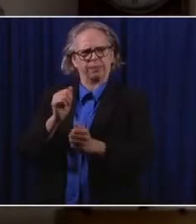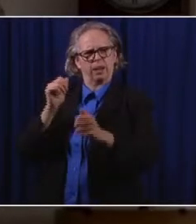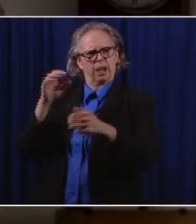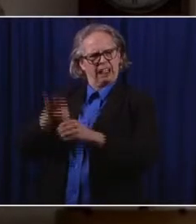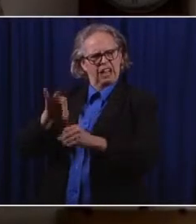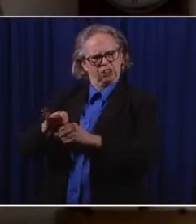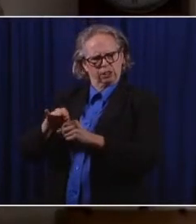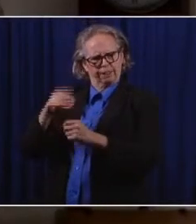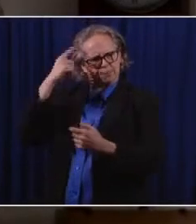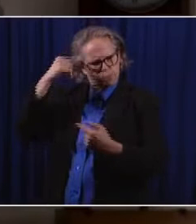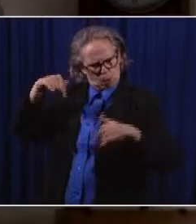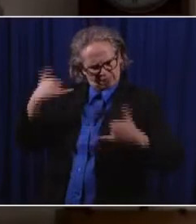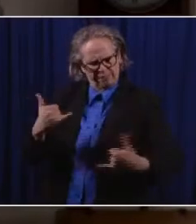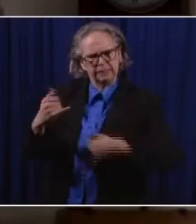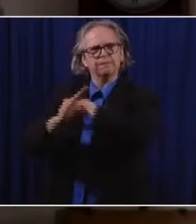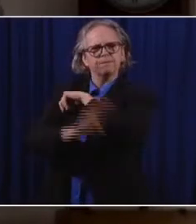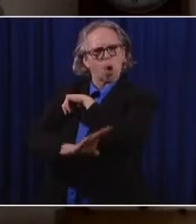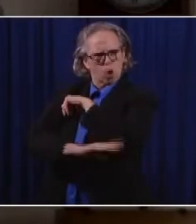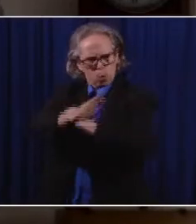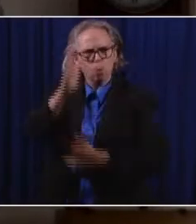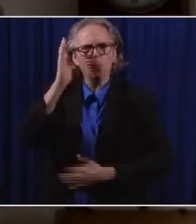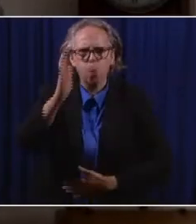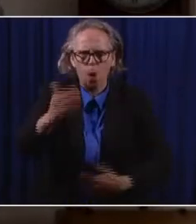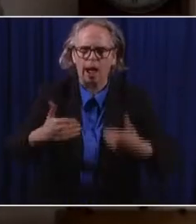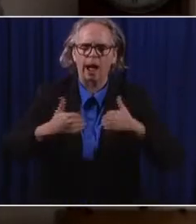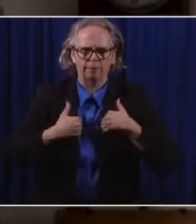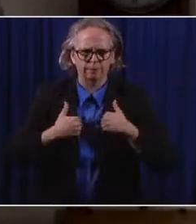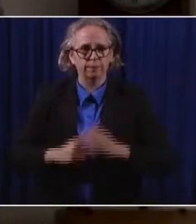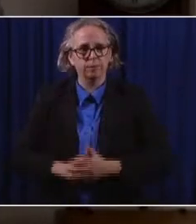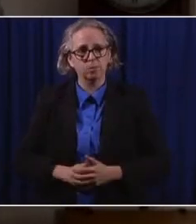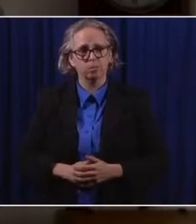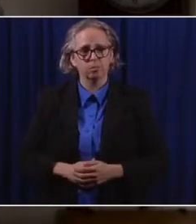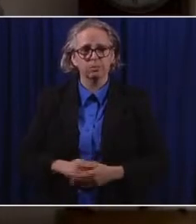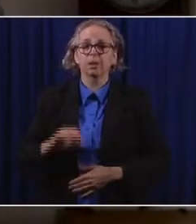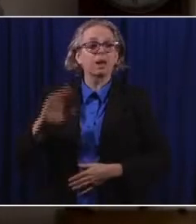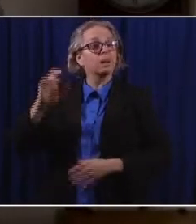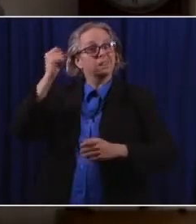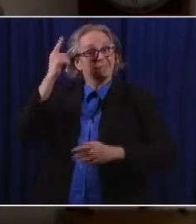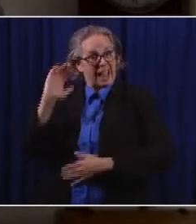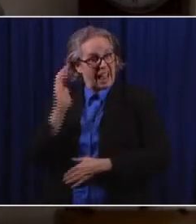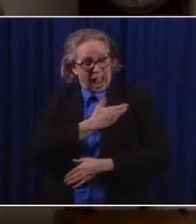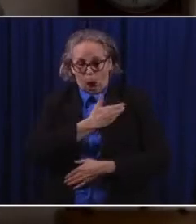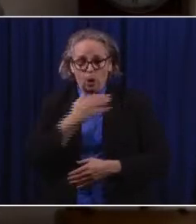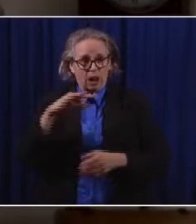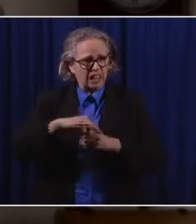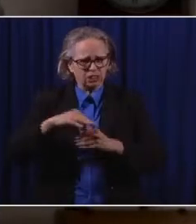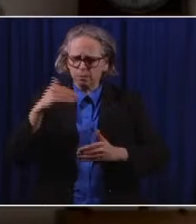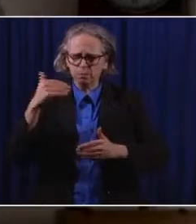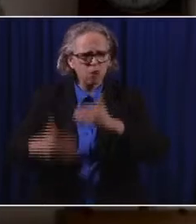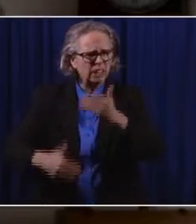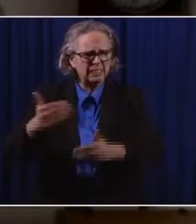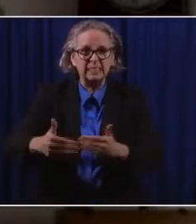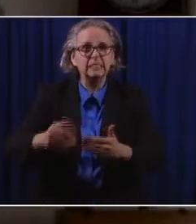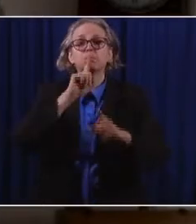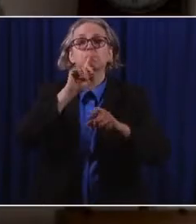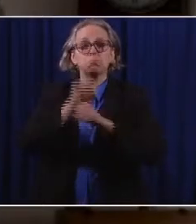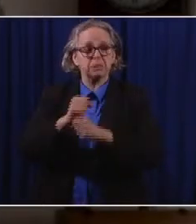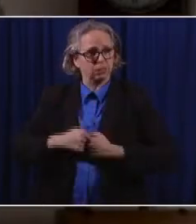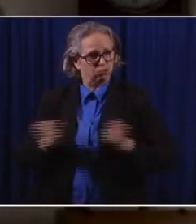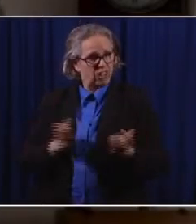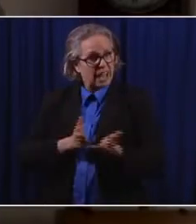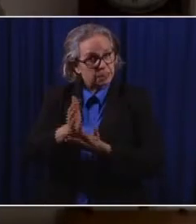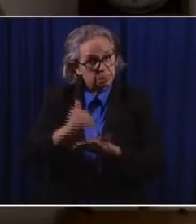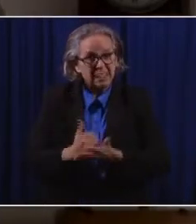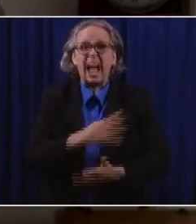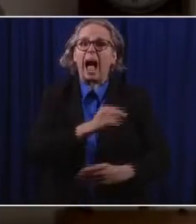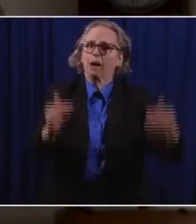in Ohio is orderly. It is transparent. It's bipartisan. And as Ohioans can and should